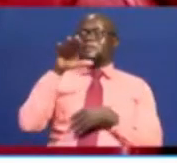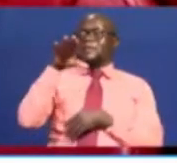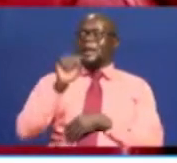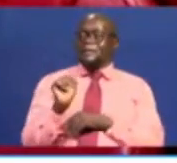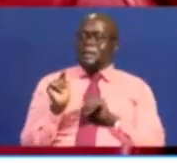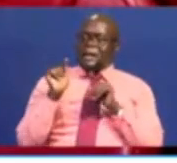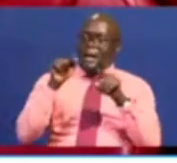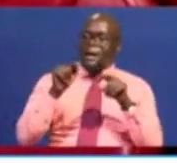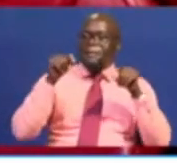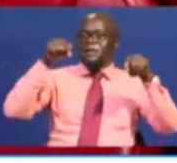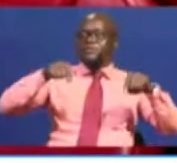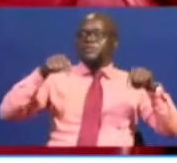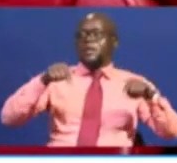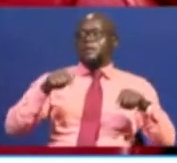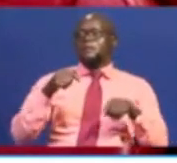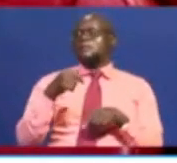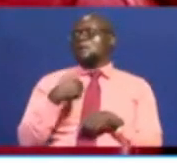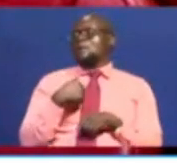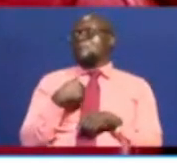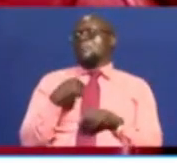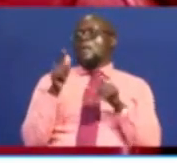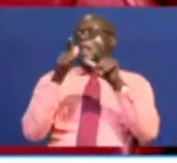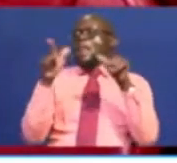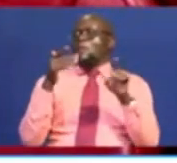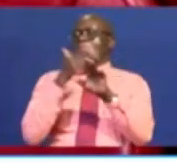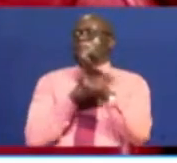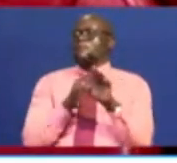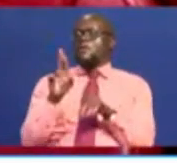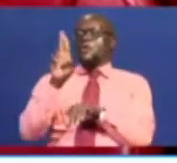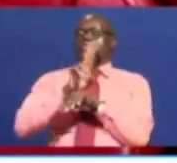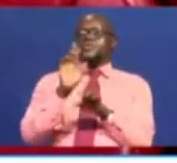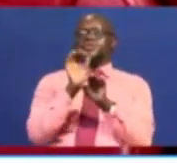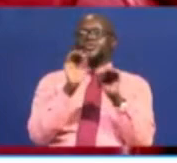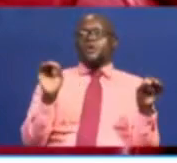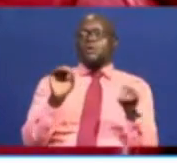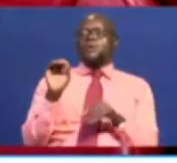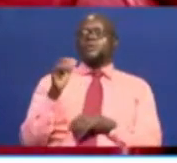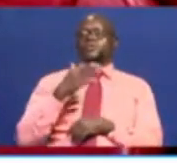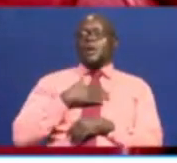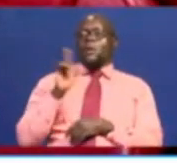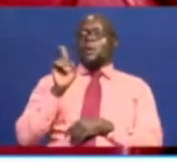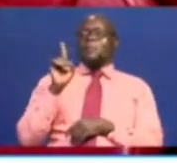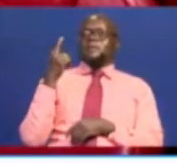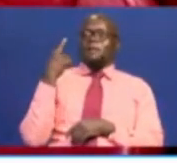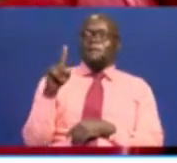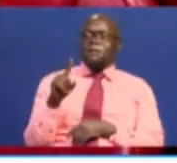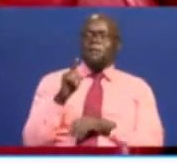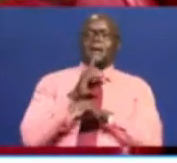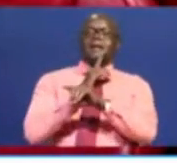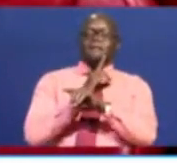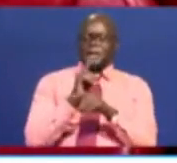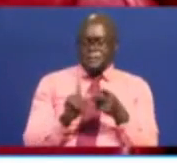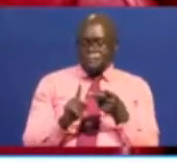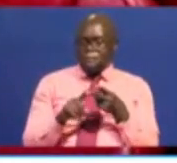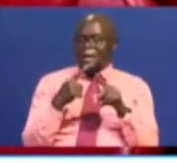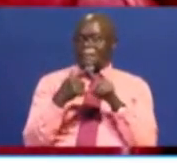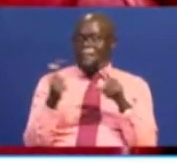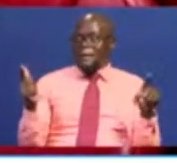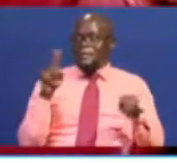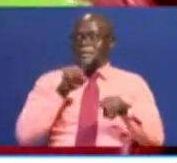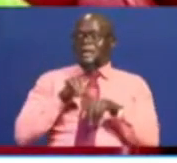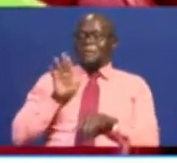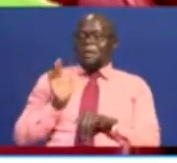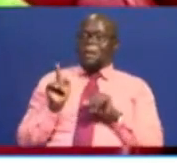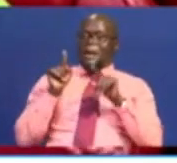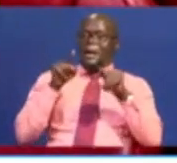secretaries coming even today, and I have not had this language being referenced to our Minister of Defense. But Mr. Speaker, when a